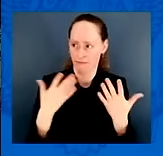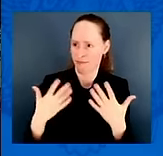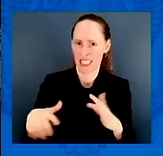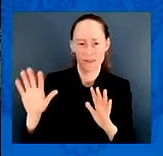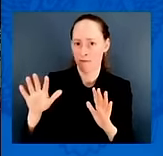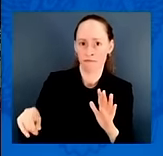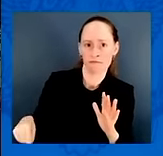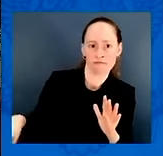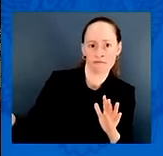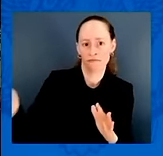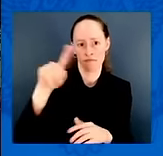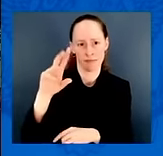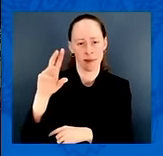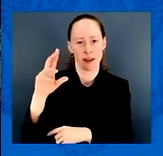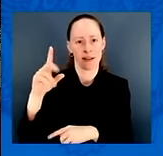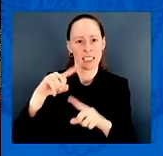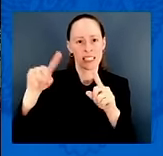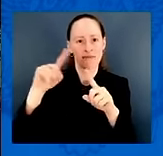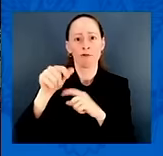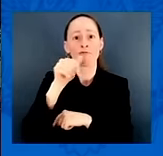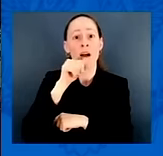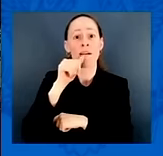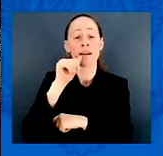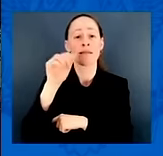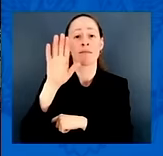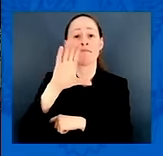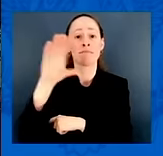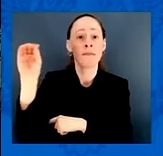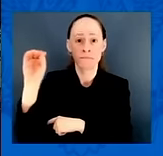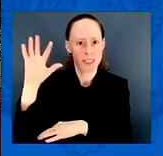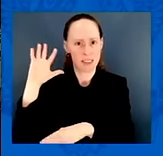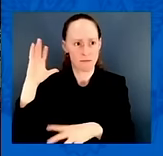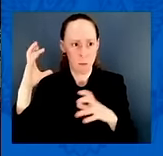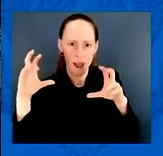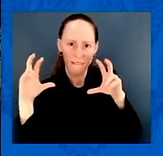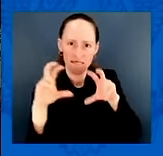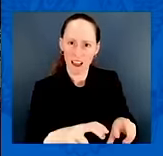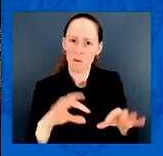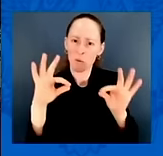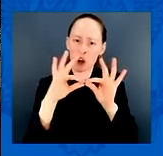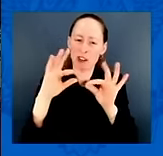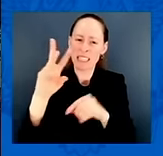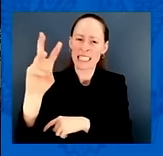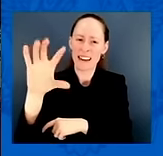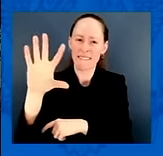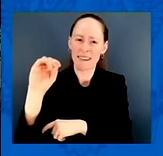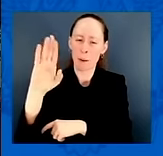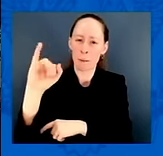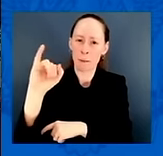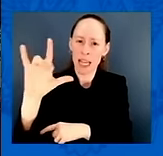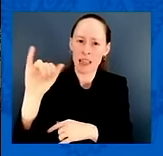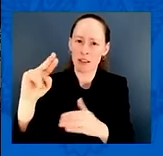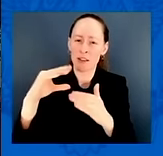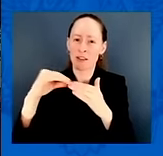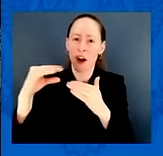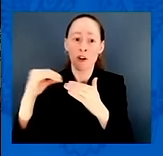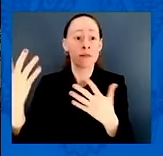clean energy, advanced manufacturing, creating tens of thousands of jobs here in America.